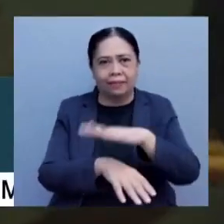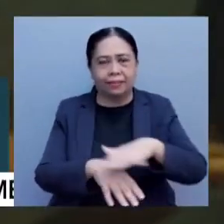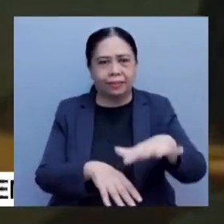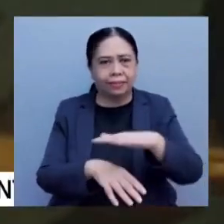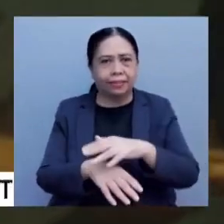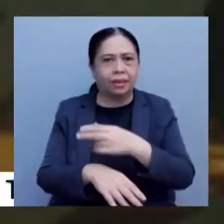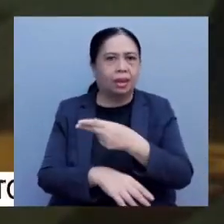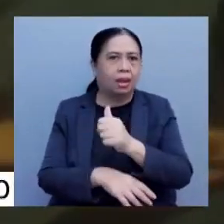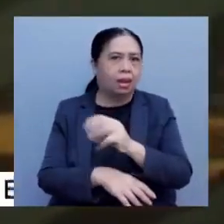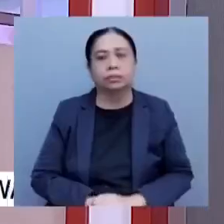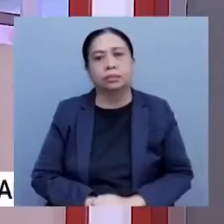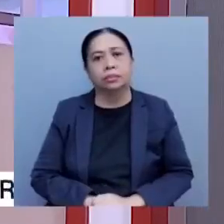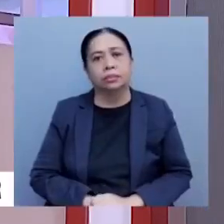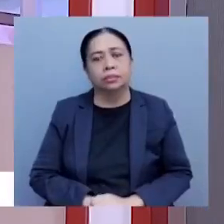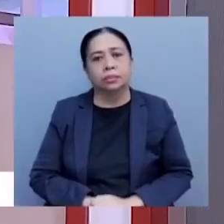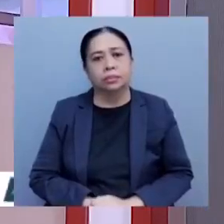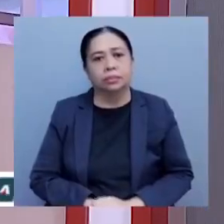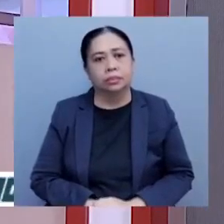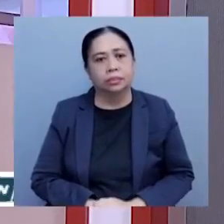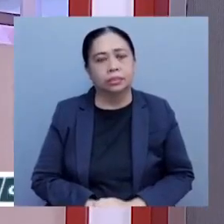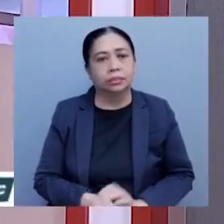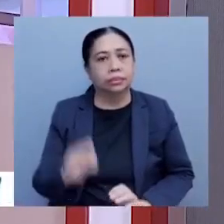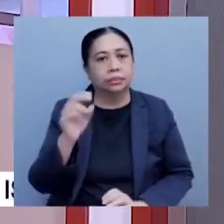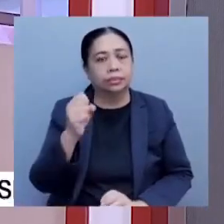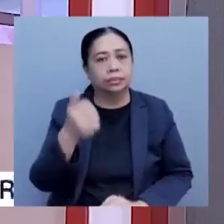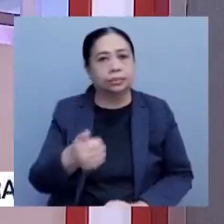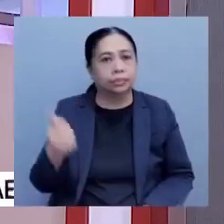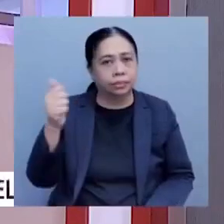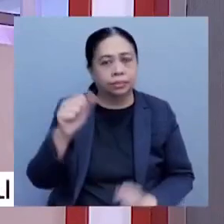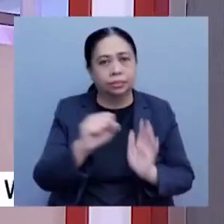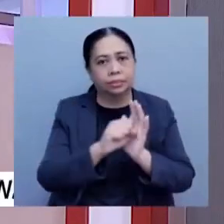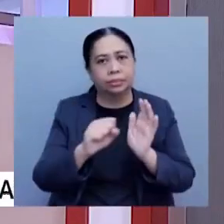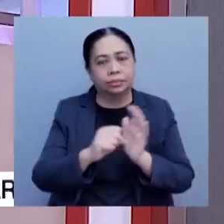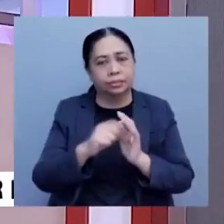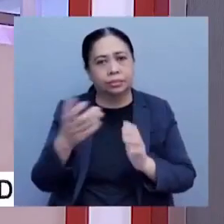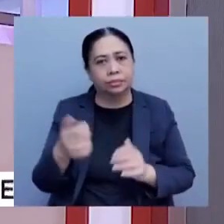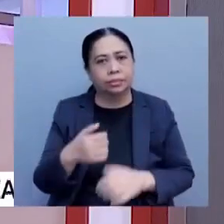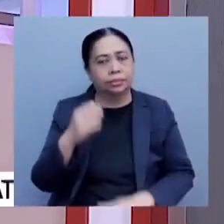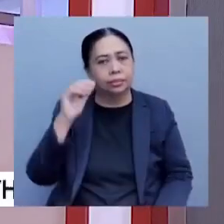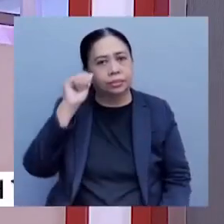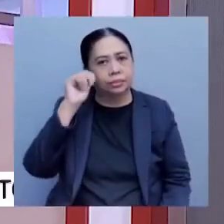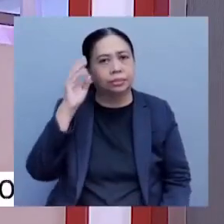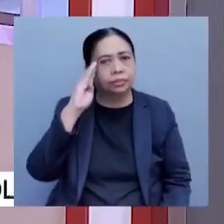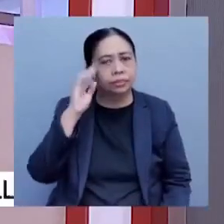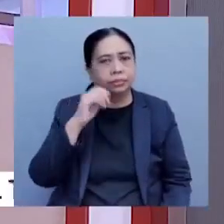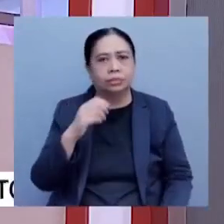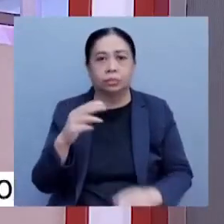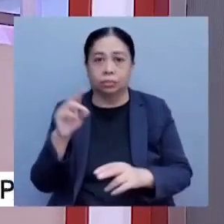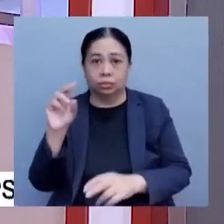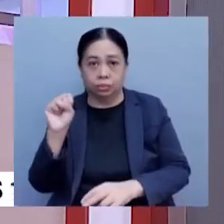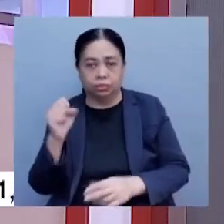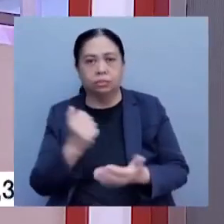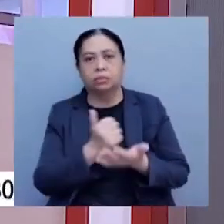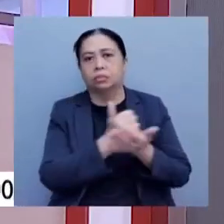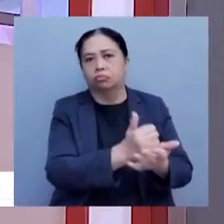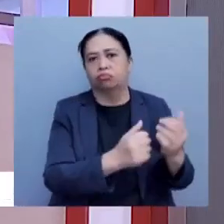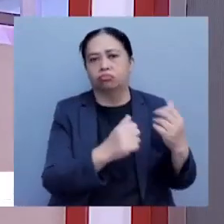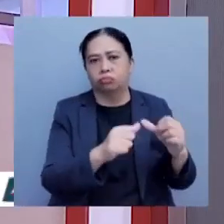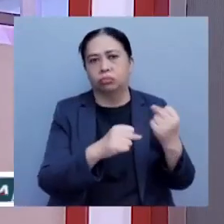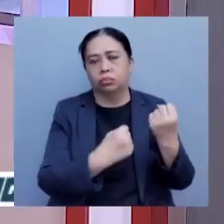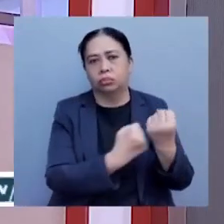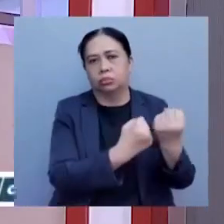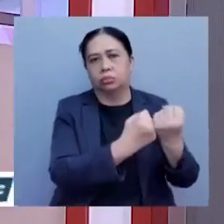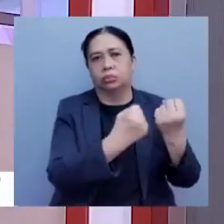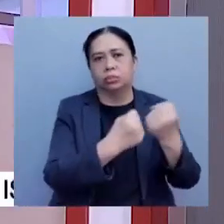Hamas. U.S. Secretary of State Antony Blinken vows America's unwavering support for Israel as he visits the